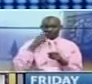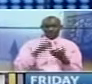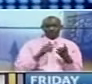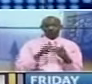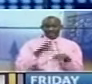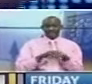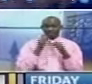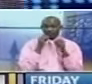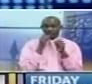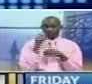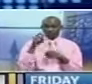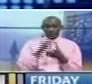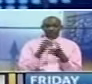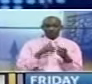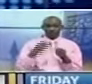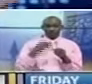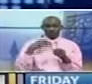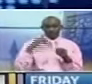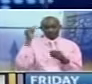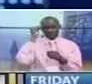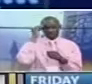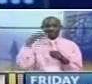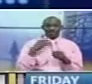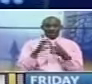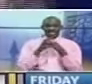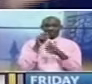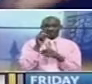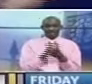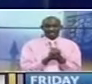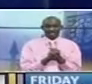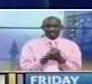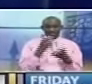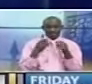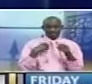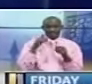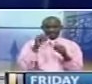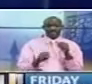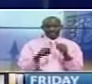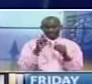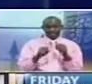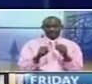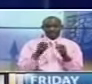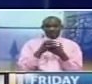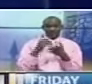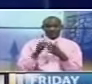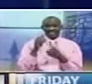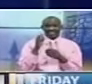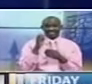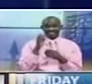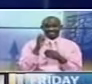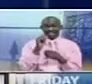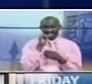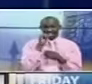pronunciation. Okay. All That right. is used by the educated, cultured persons and Okay, all that, okay. and mainly in the southern parts of England. But when we say